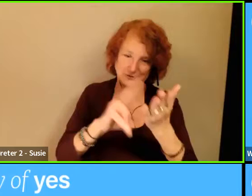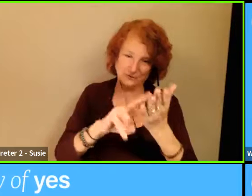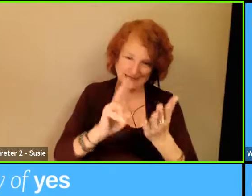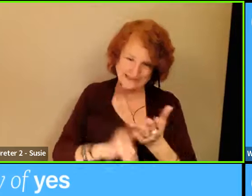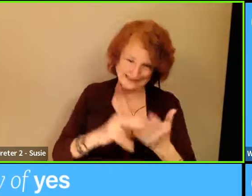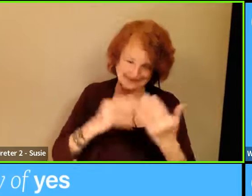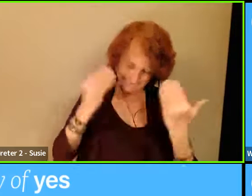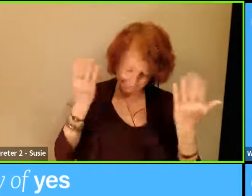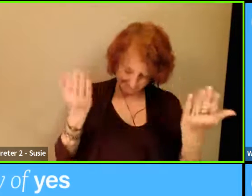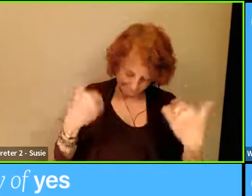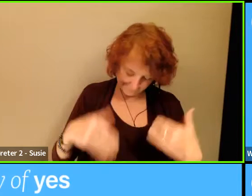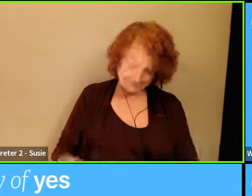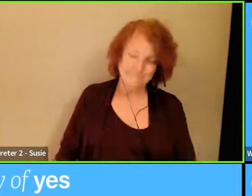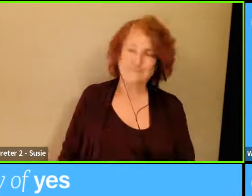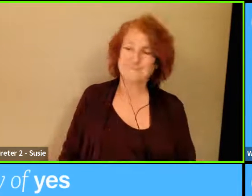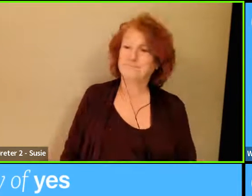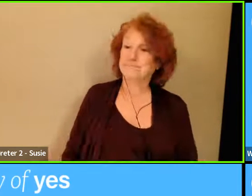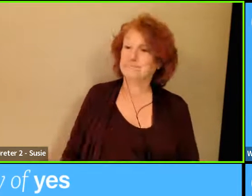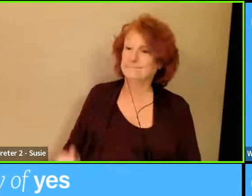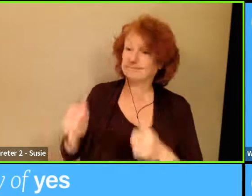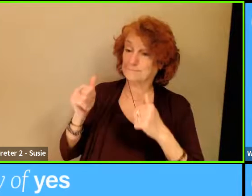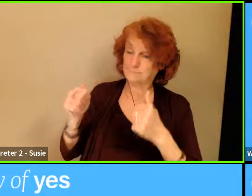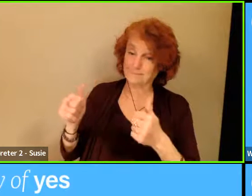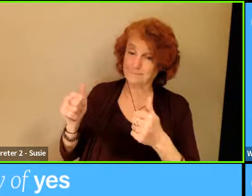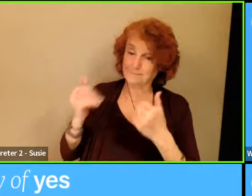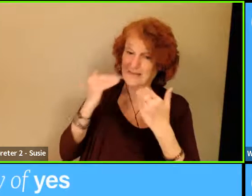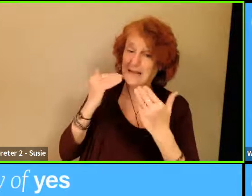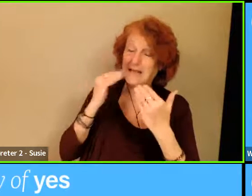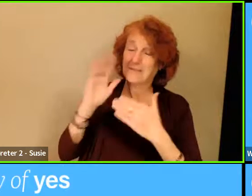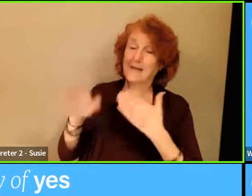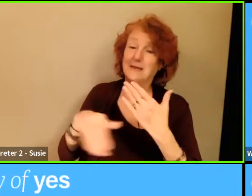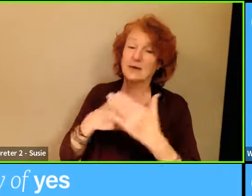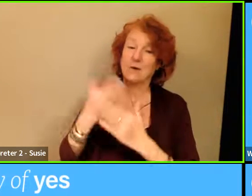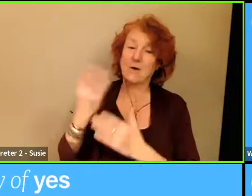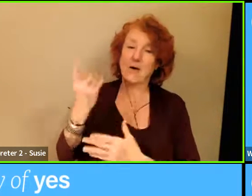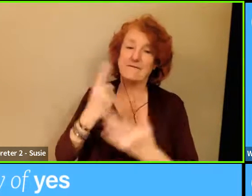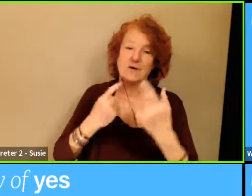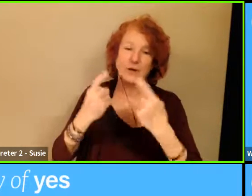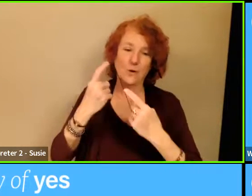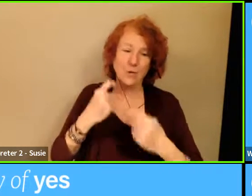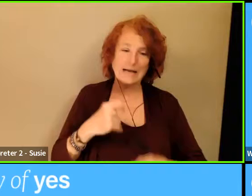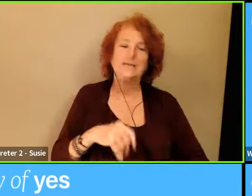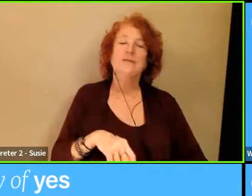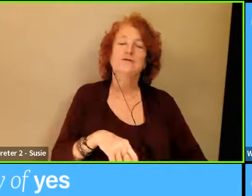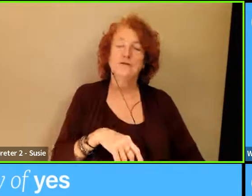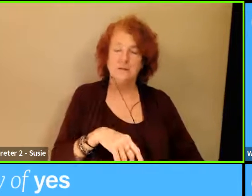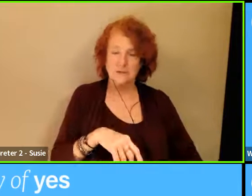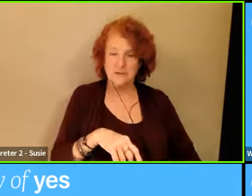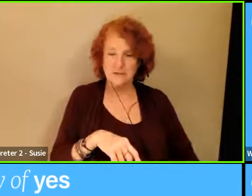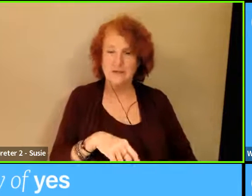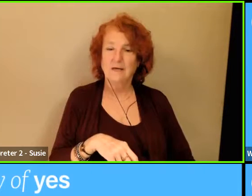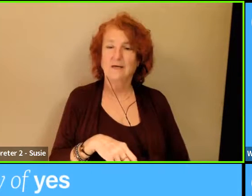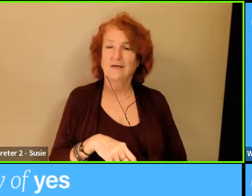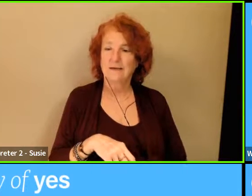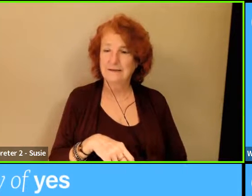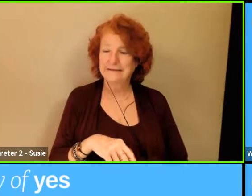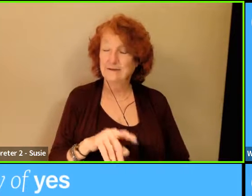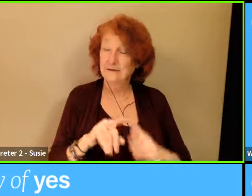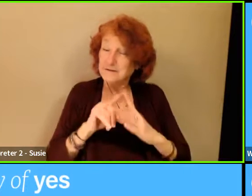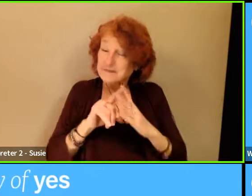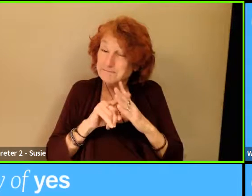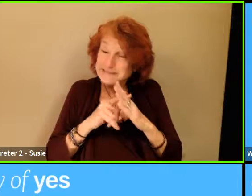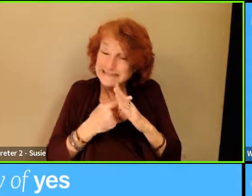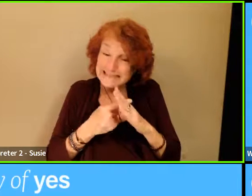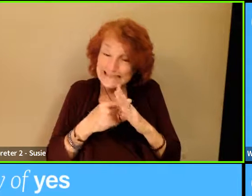Great. Well, I thank everybody for your questions. This is just a beginning of this series, and we're